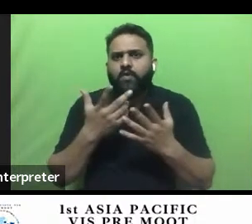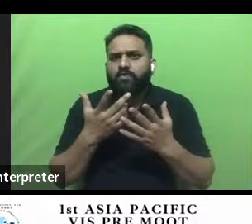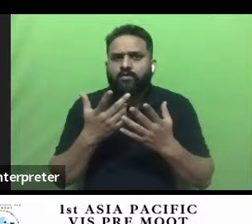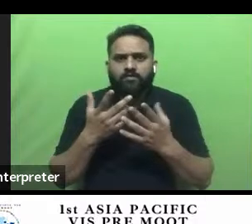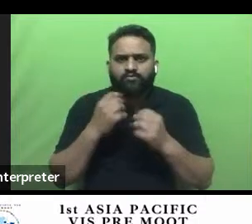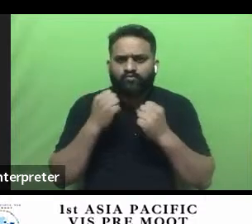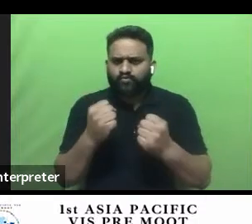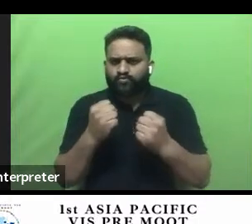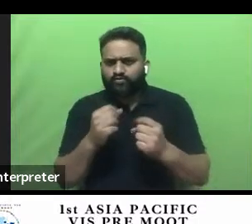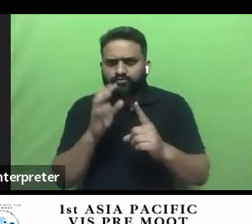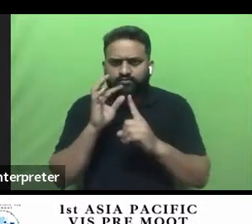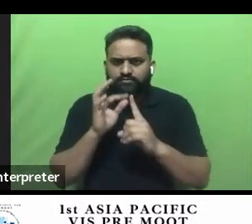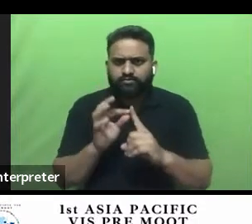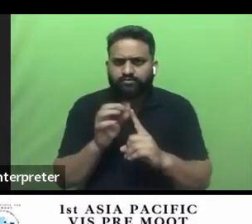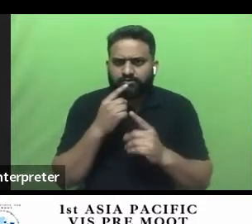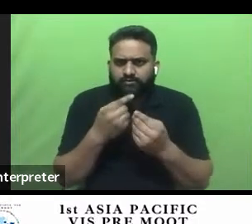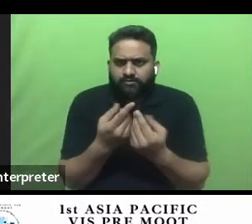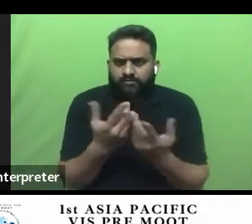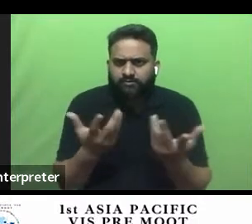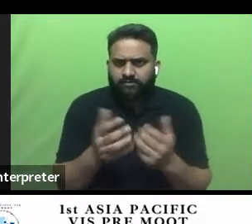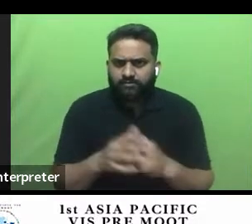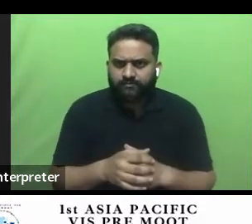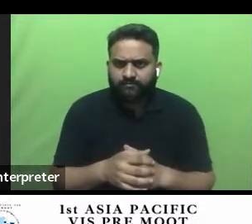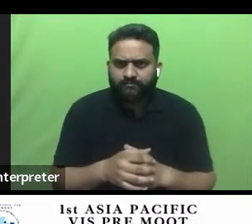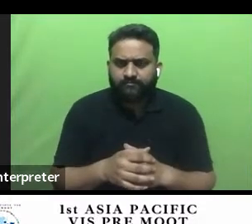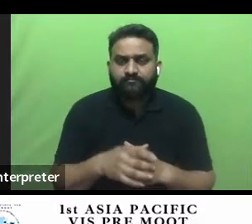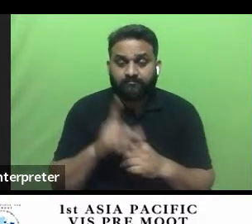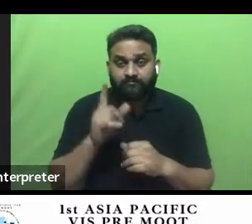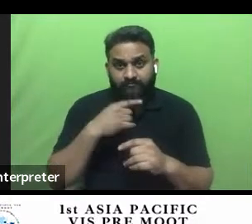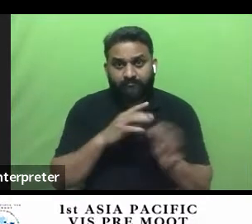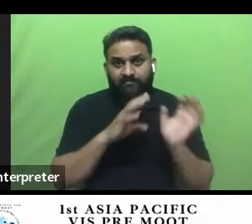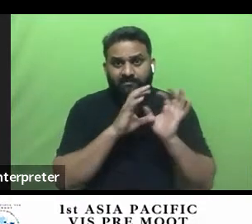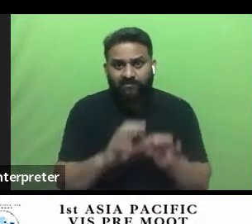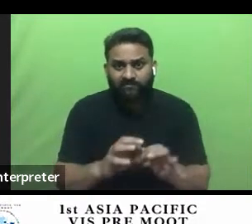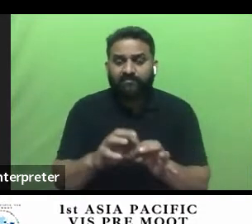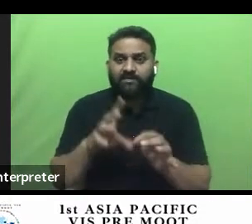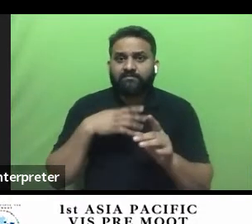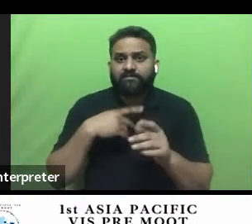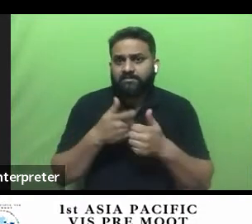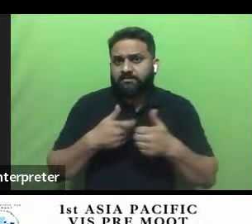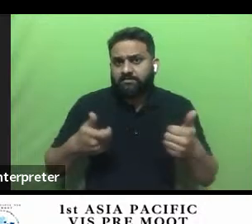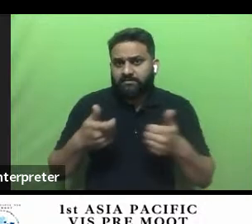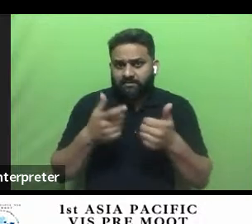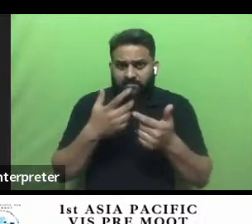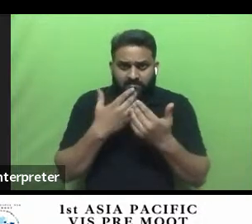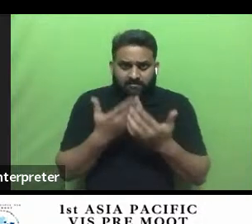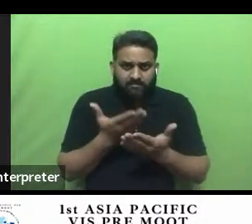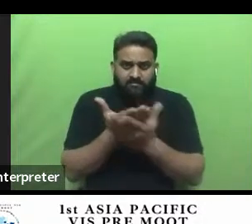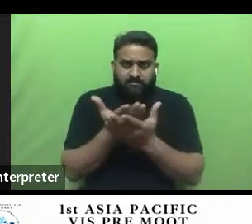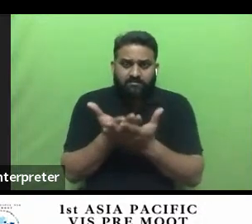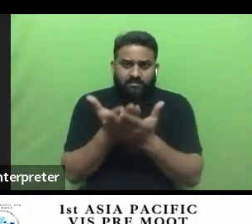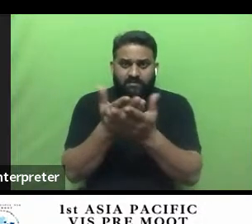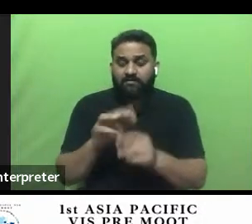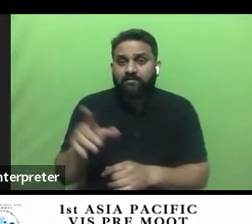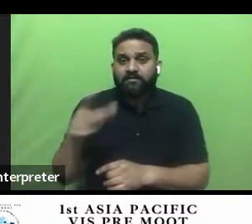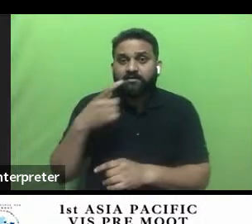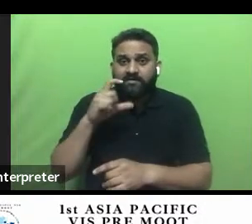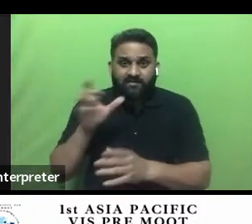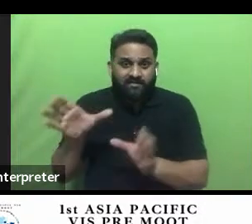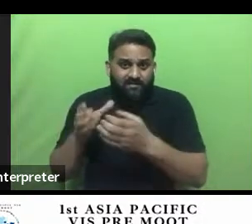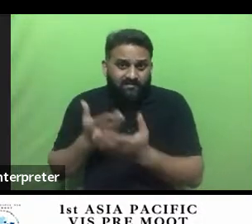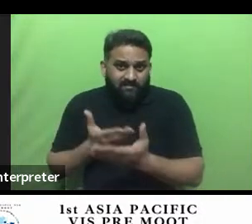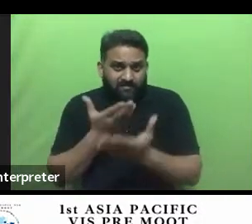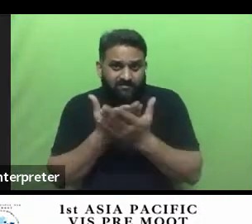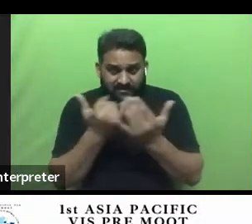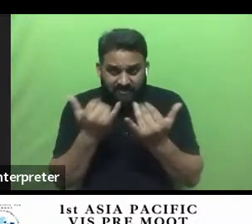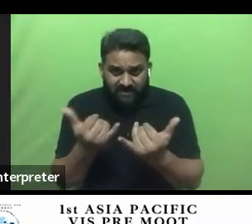that such was their intention. And I would refer to the tribunal to my submissions that the claimant submits that in the present case,